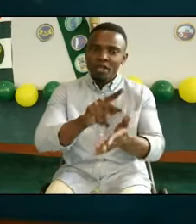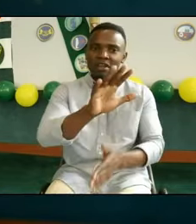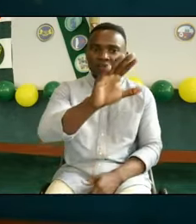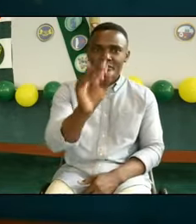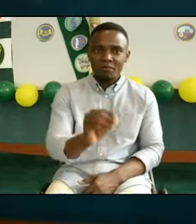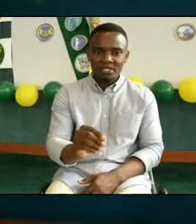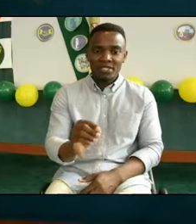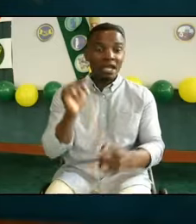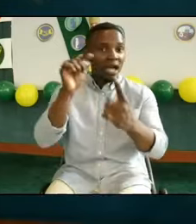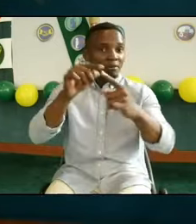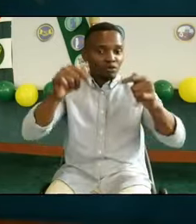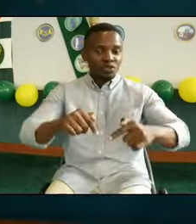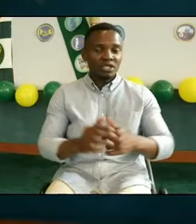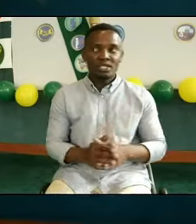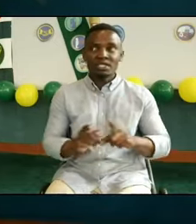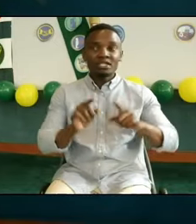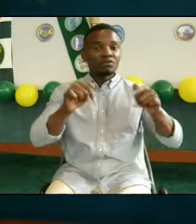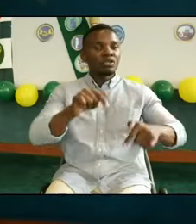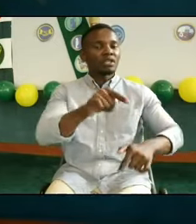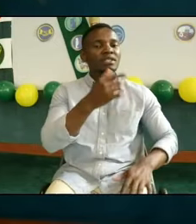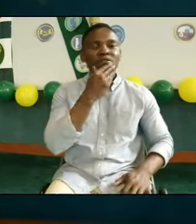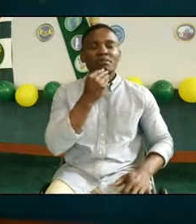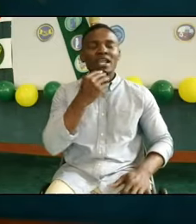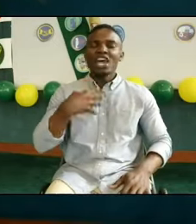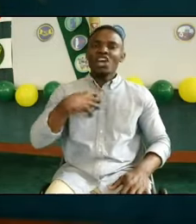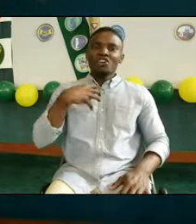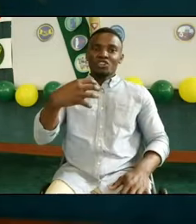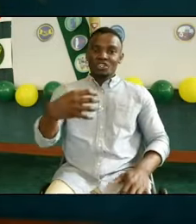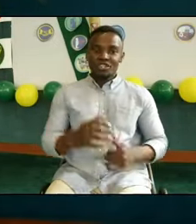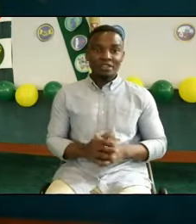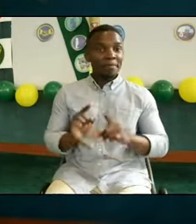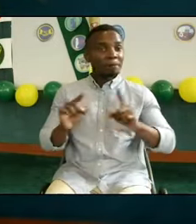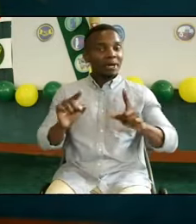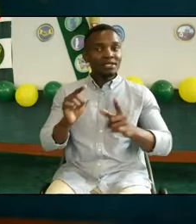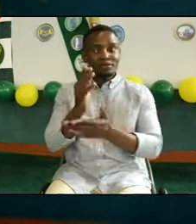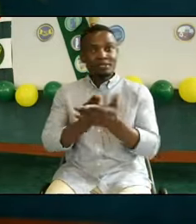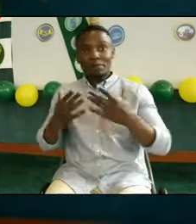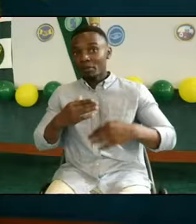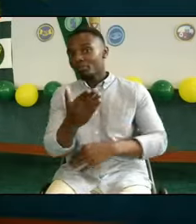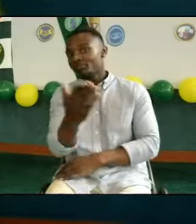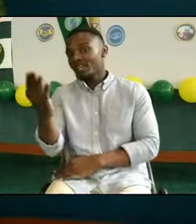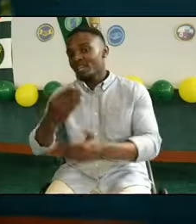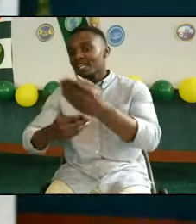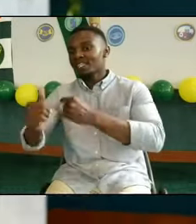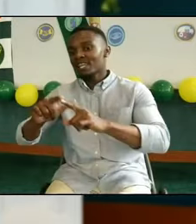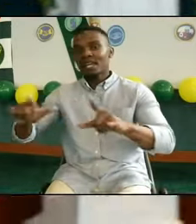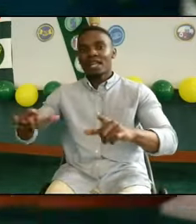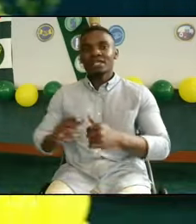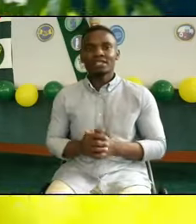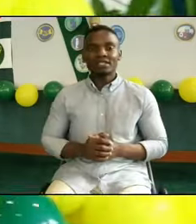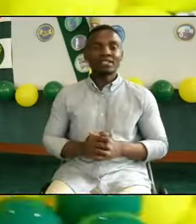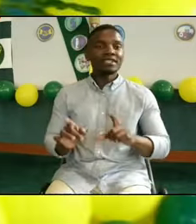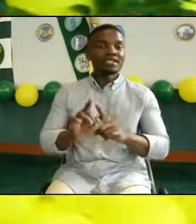5% up to today. And today he's very, very rich. But there are some of us here who have sold our lands. We have not